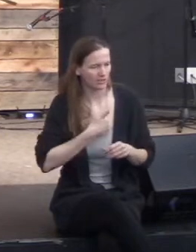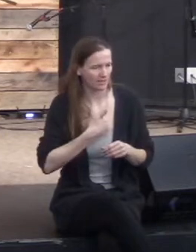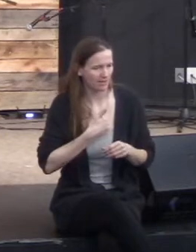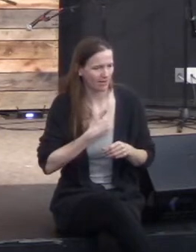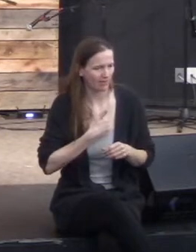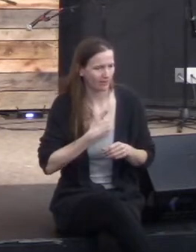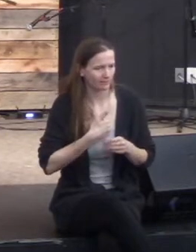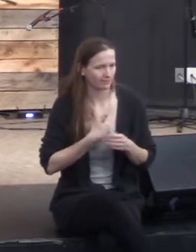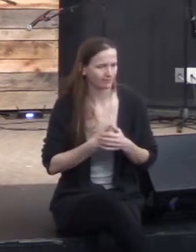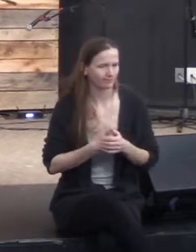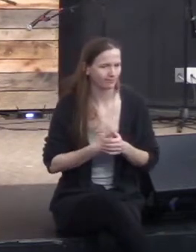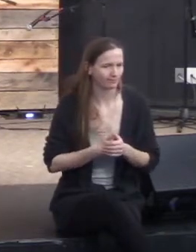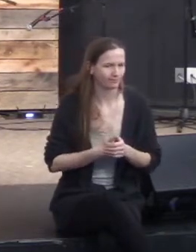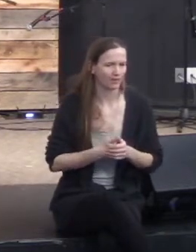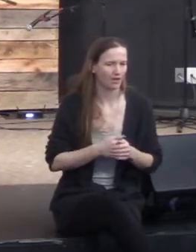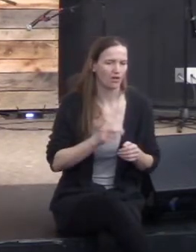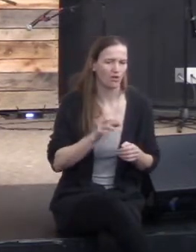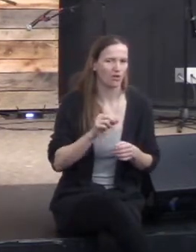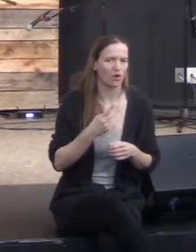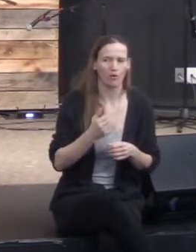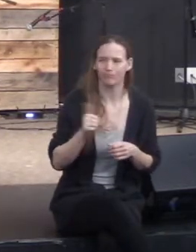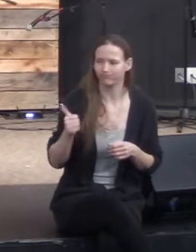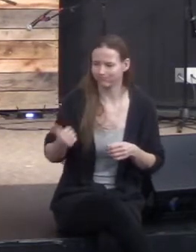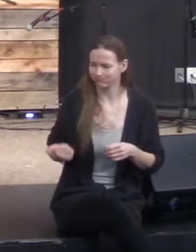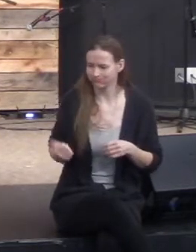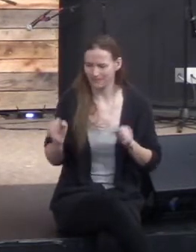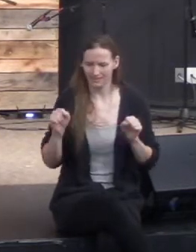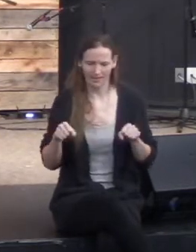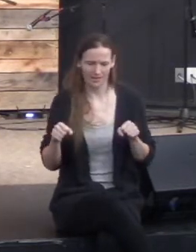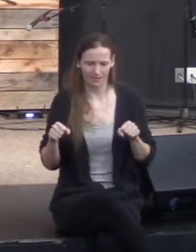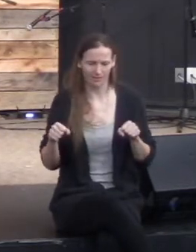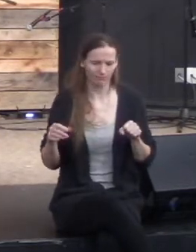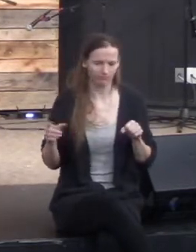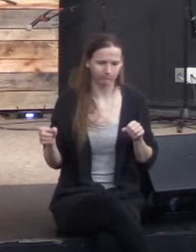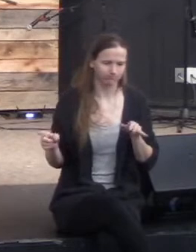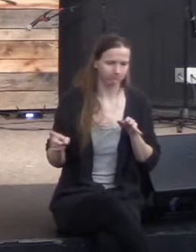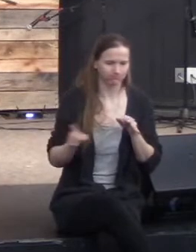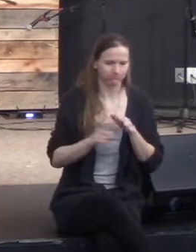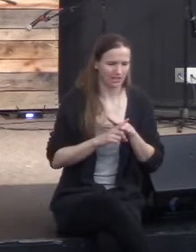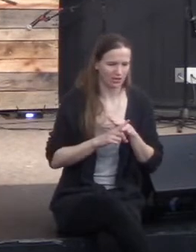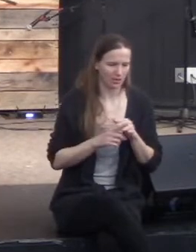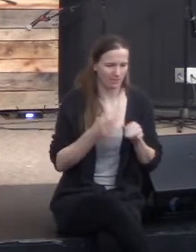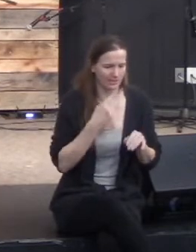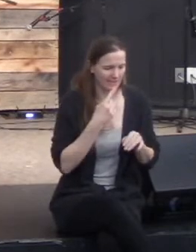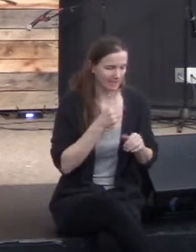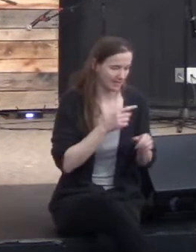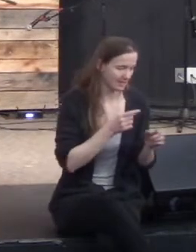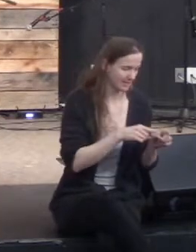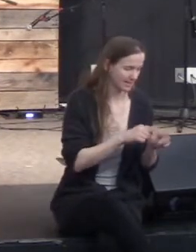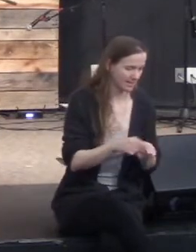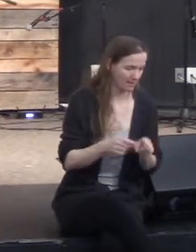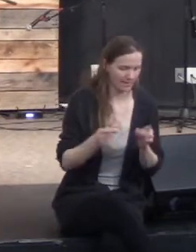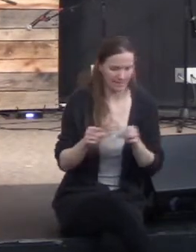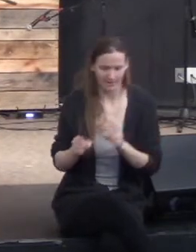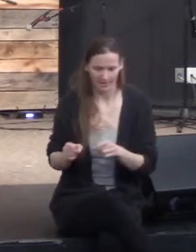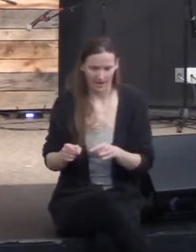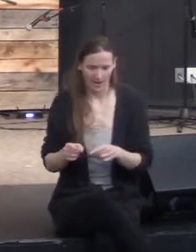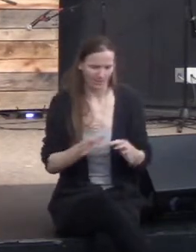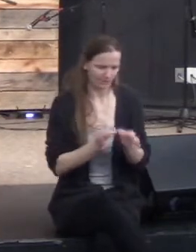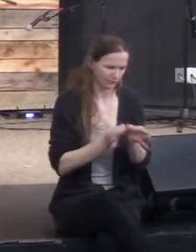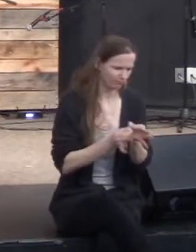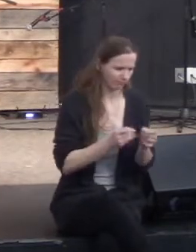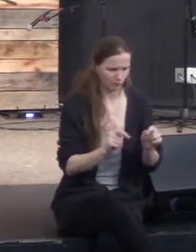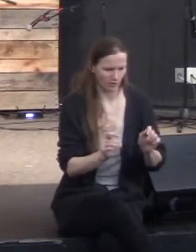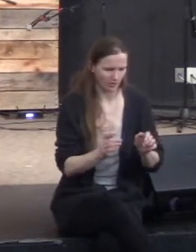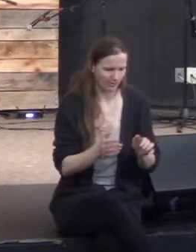No one else could step in and say, well, I'm doing this because this happened to me and that happened to me. No, you have to say, hey, listen, there are things